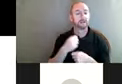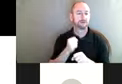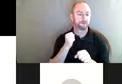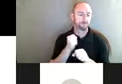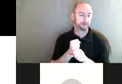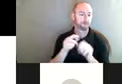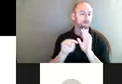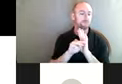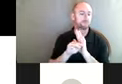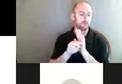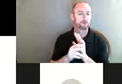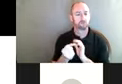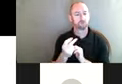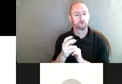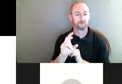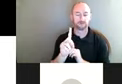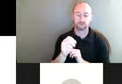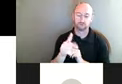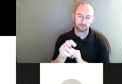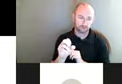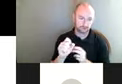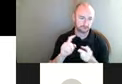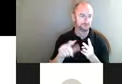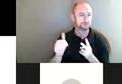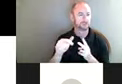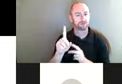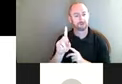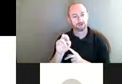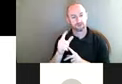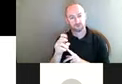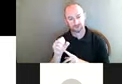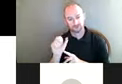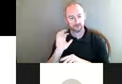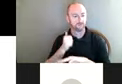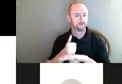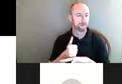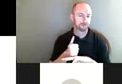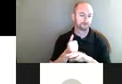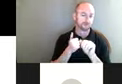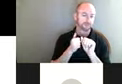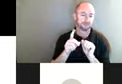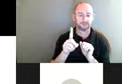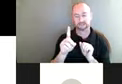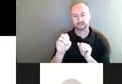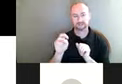model from there at 12 degrees, and 10 degrees based off the detail of the